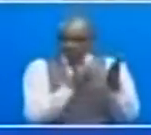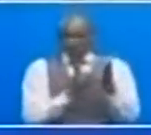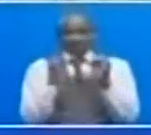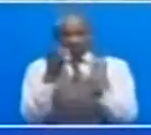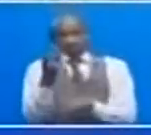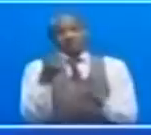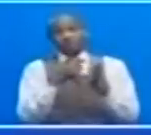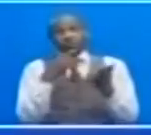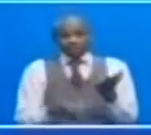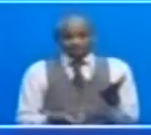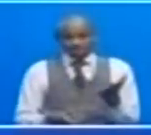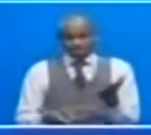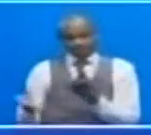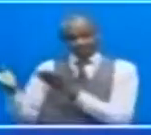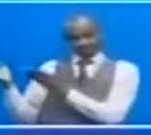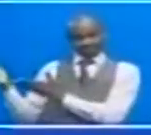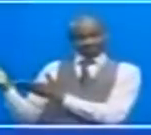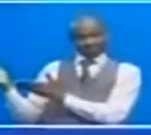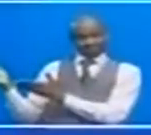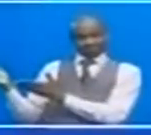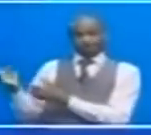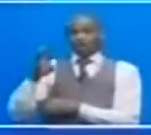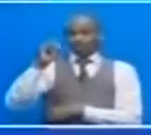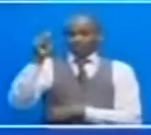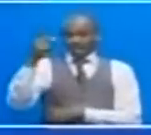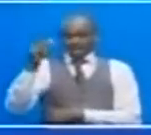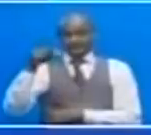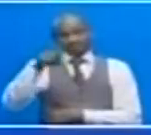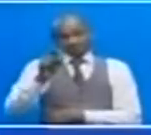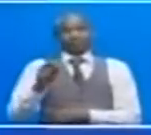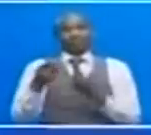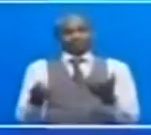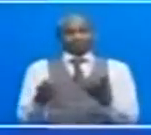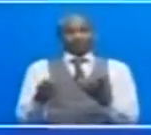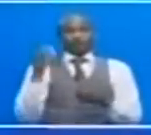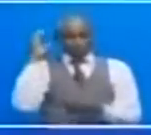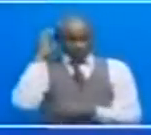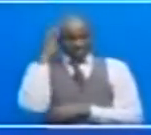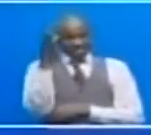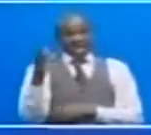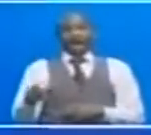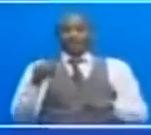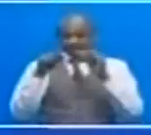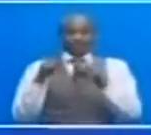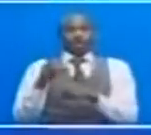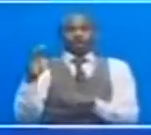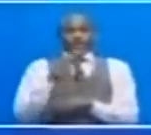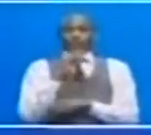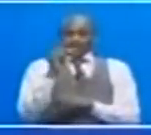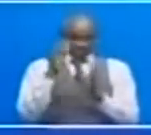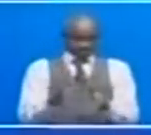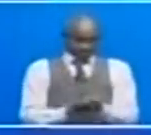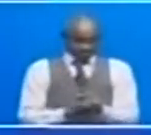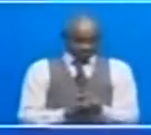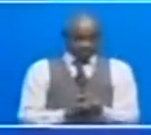them included Major General Ngewa Mukala, posted to the Defence Staff College, appointed commandant.